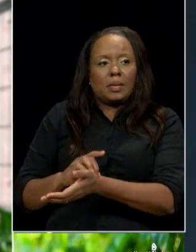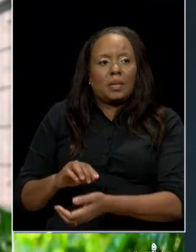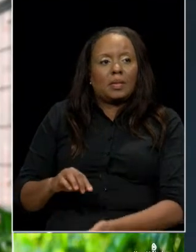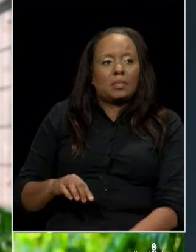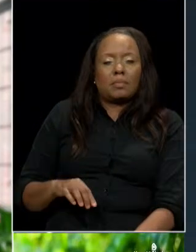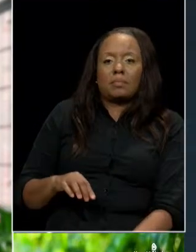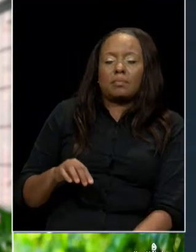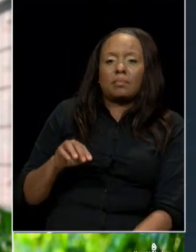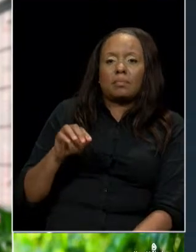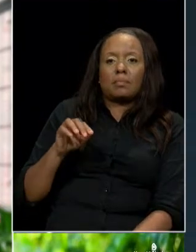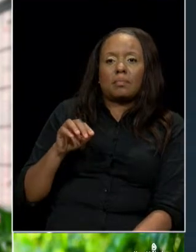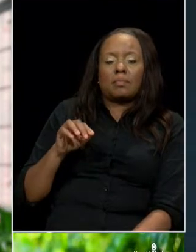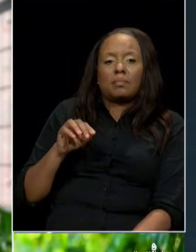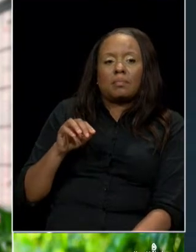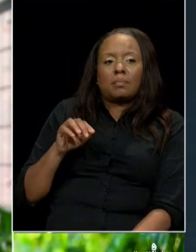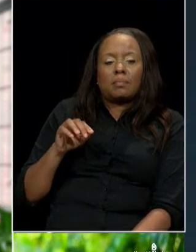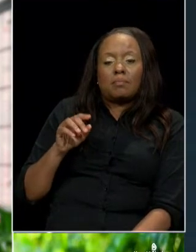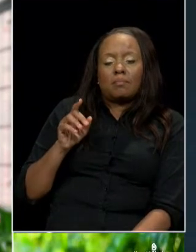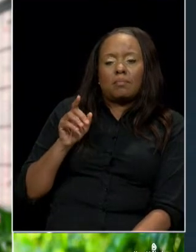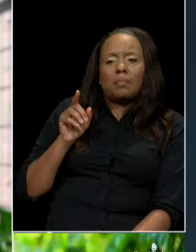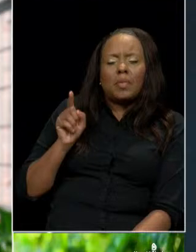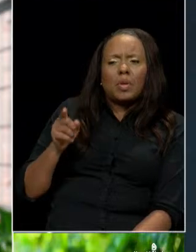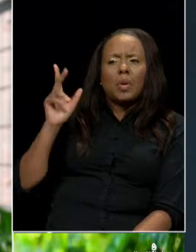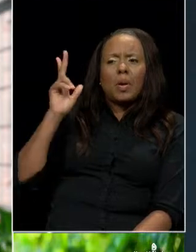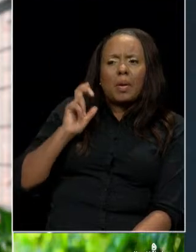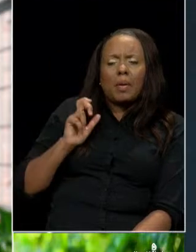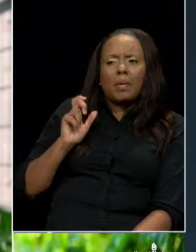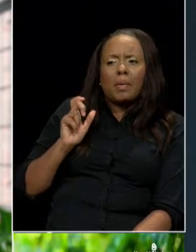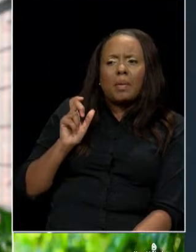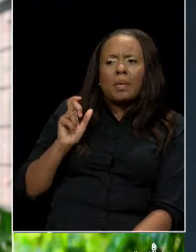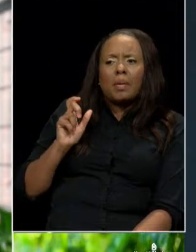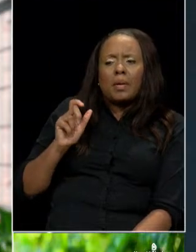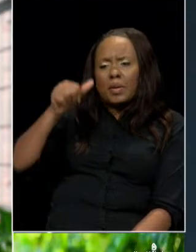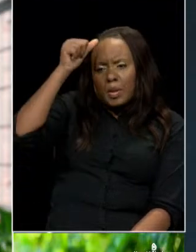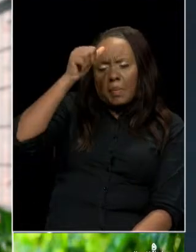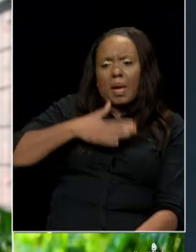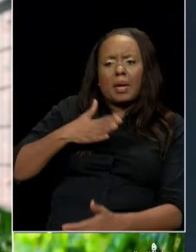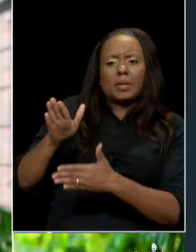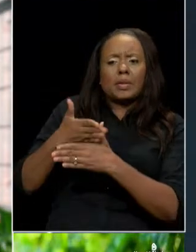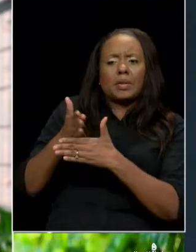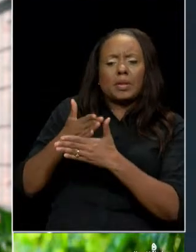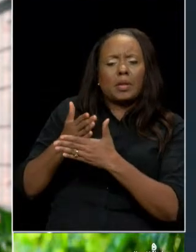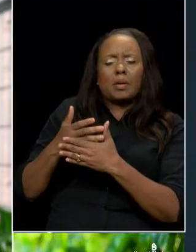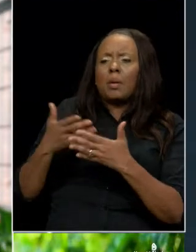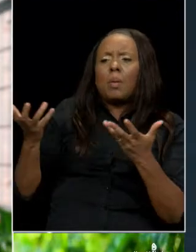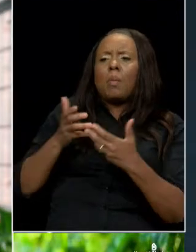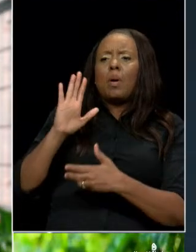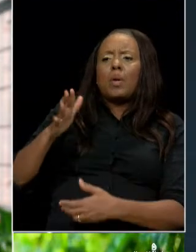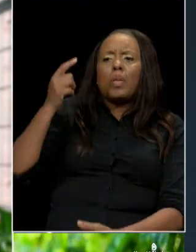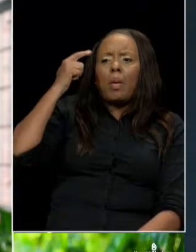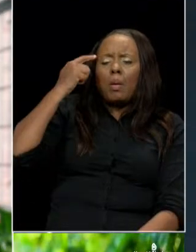what you heard from Giles Ben, what were your concerns coming out of what he said?